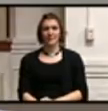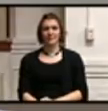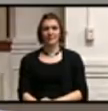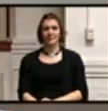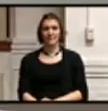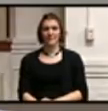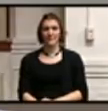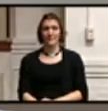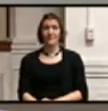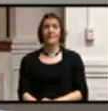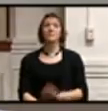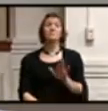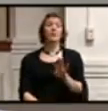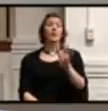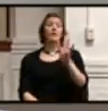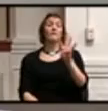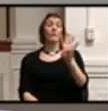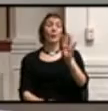just over